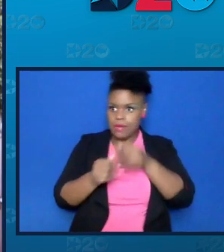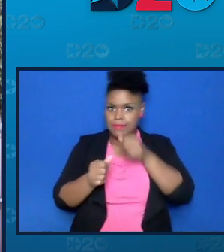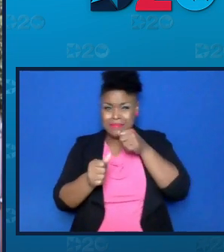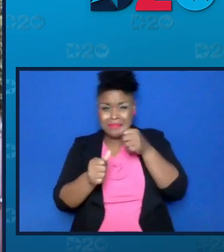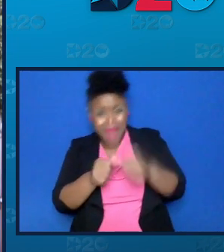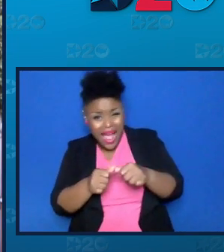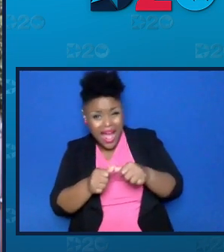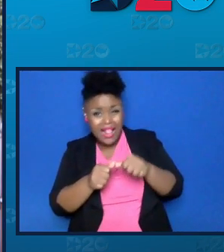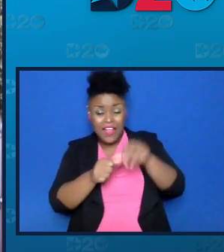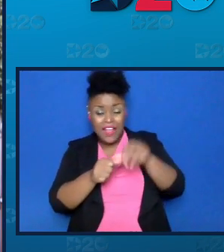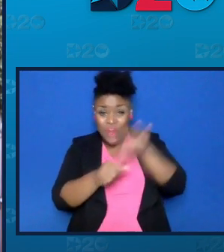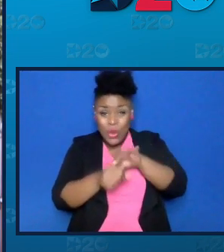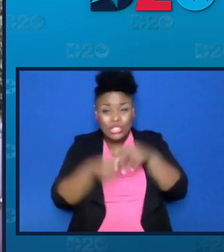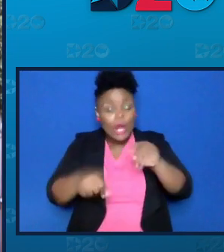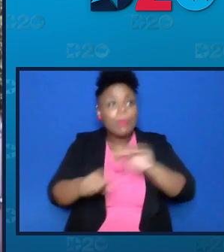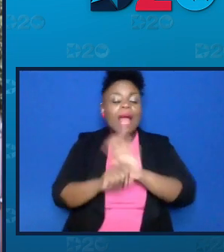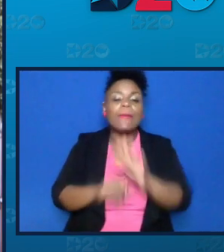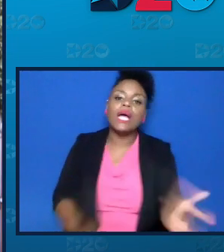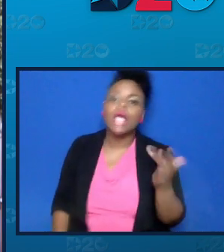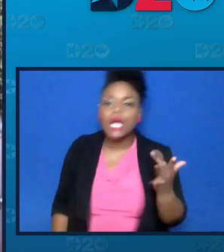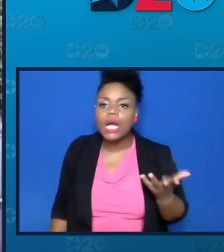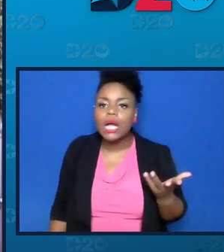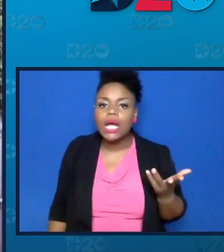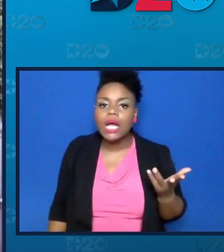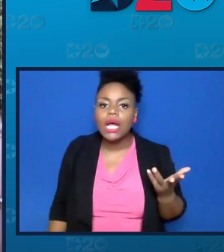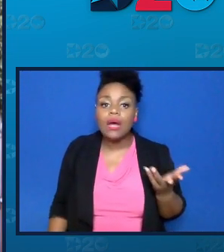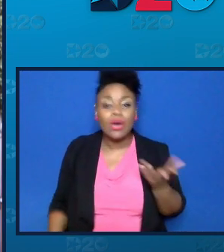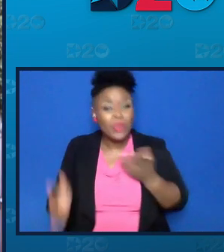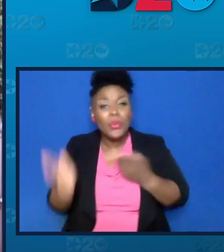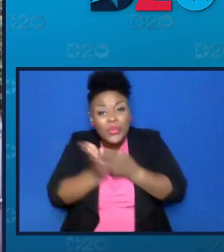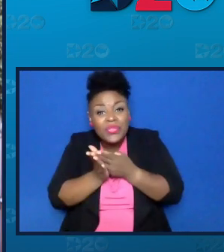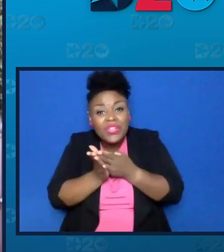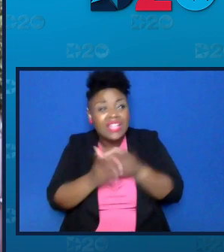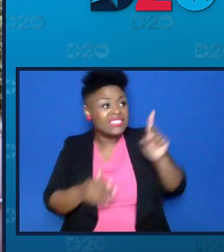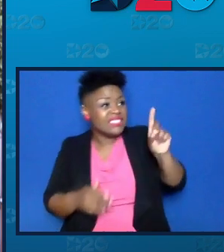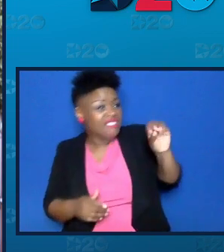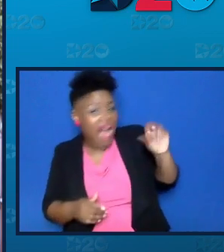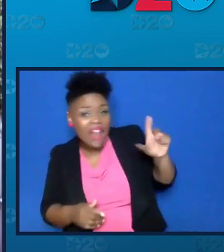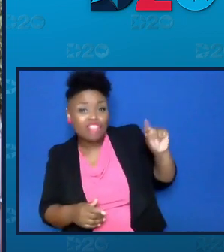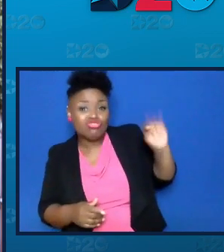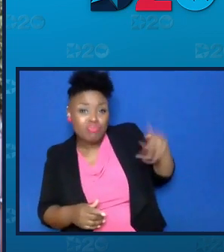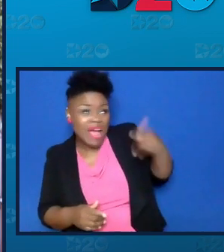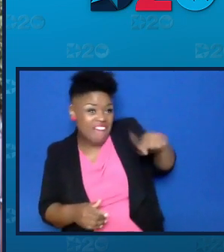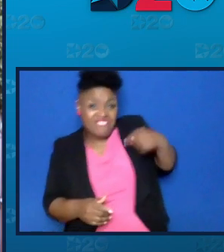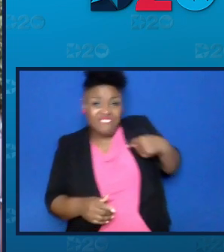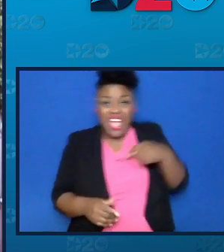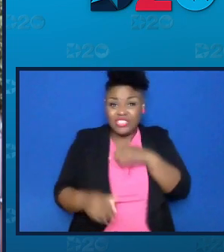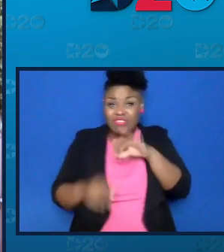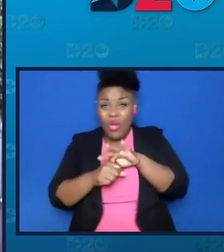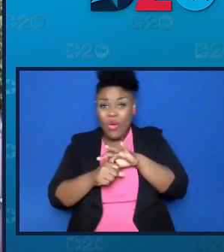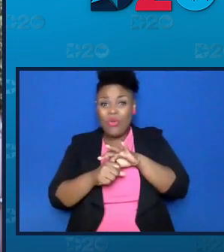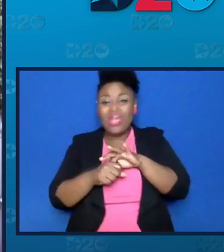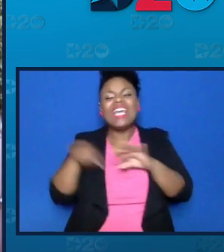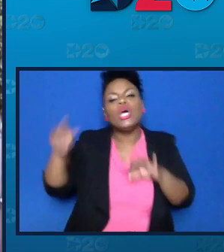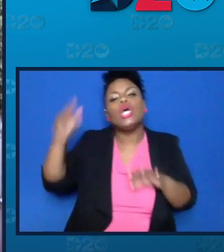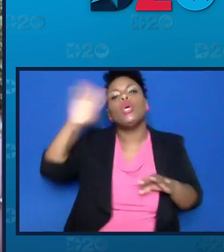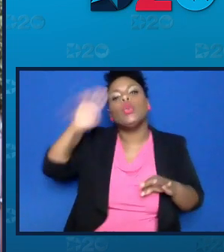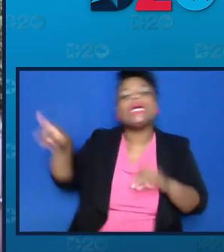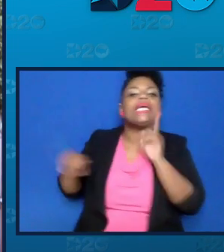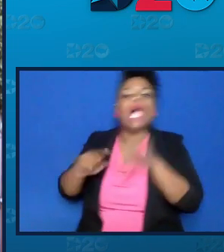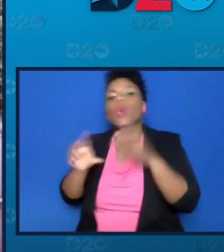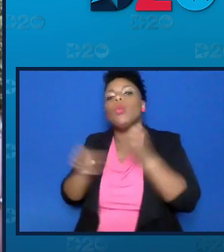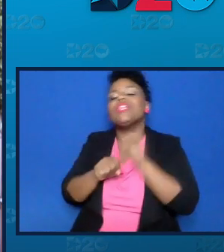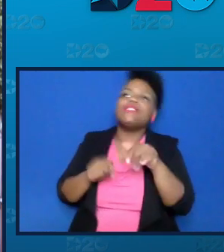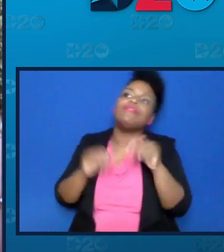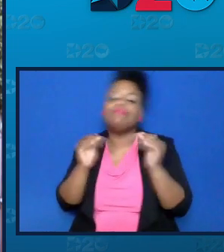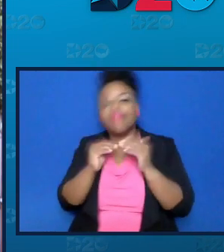Okay, here's the truth. Donald Trump doesn't want any of us to vote because he knows he can't win fair and square. So whether you plan to